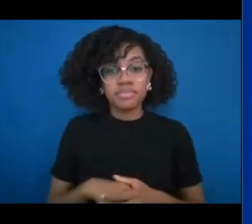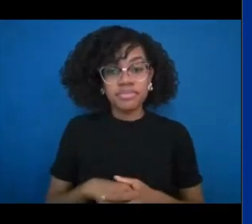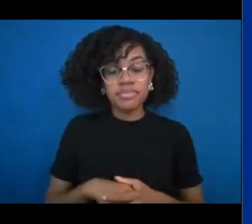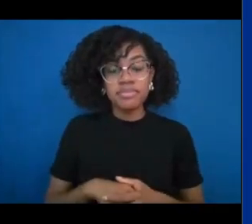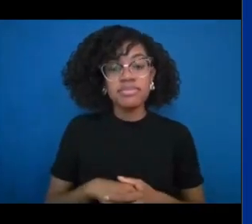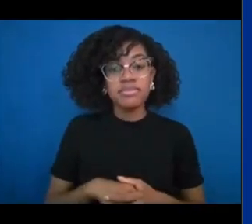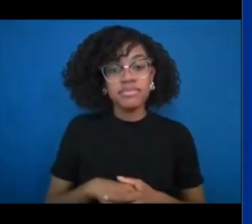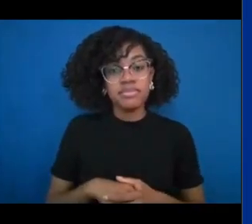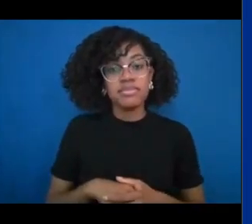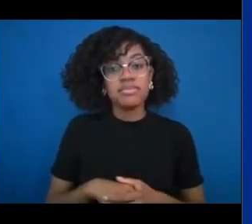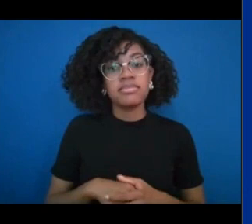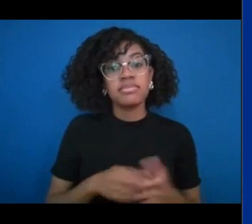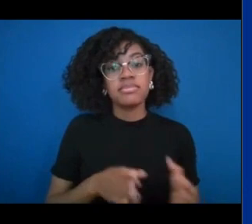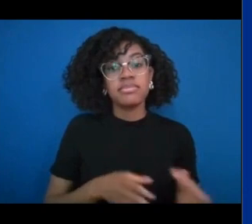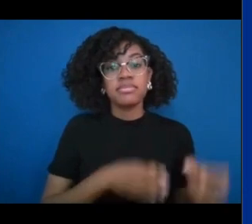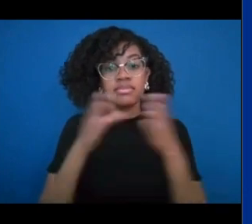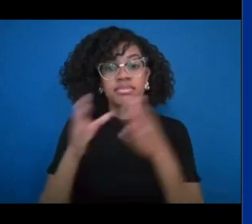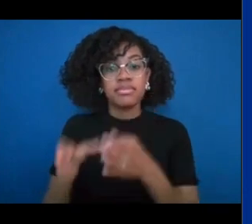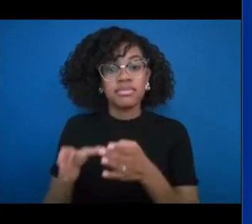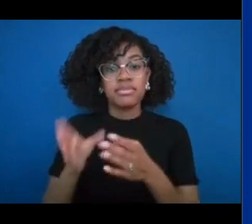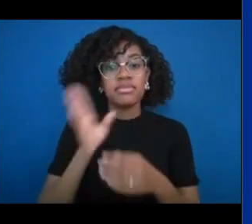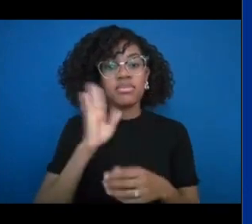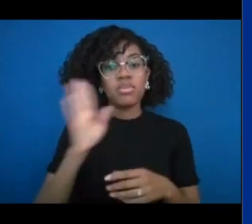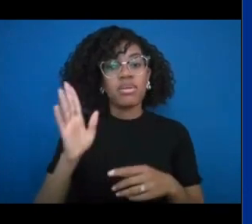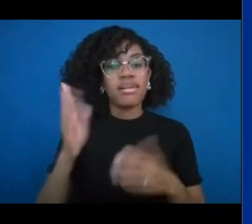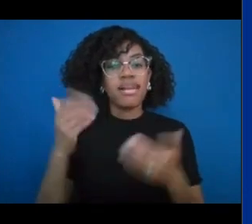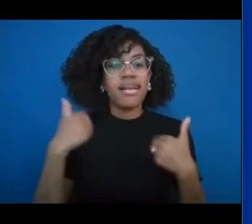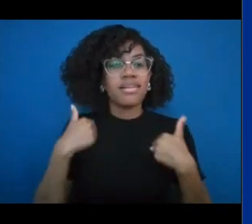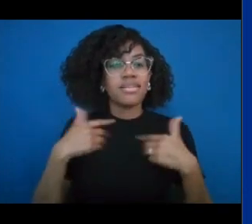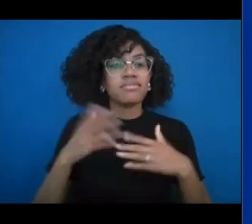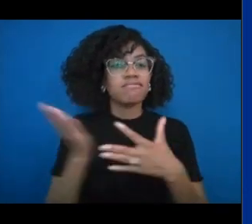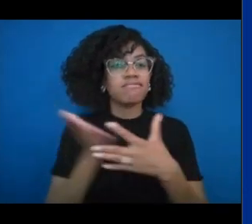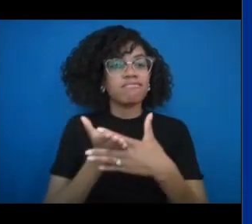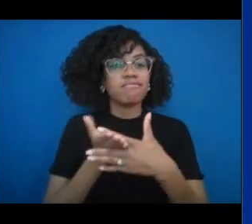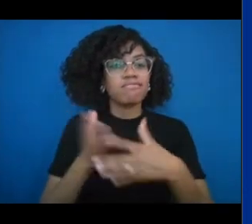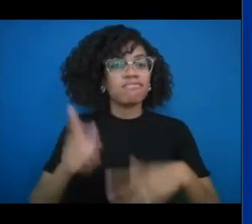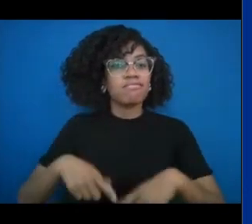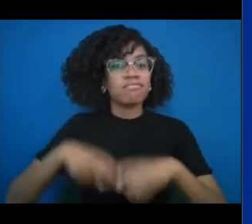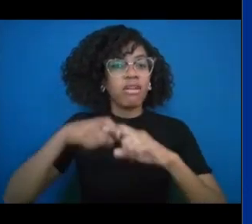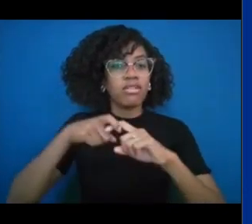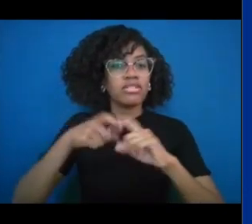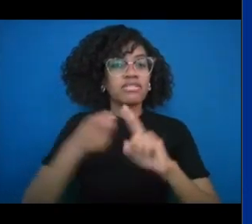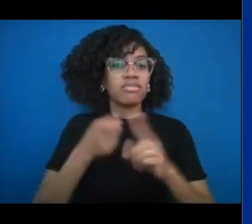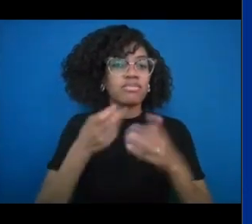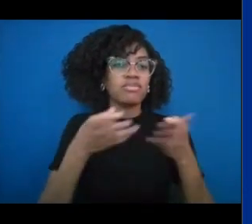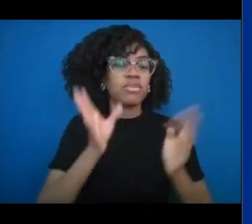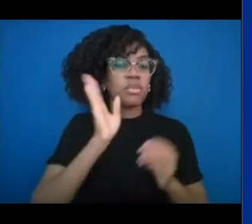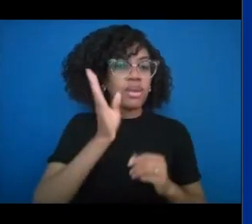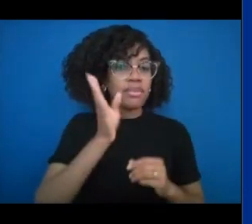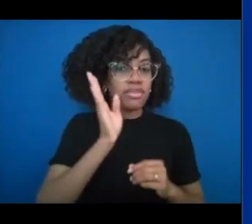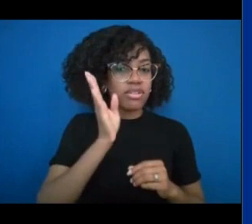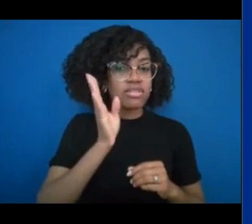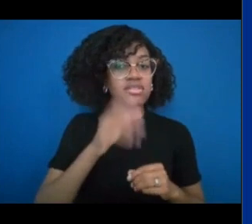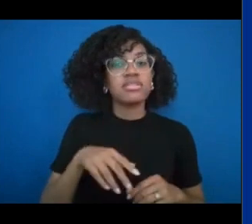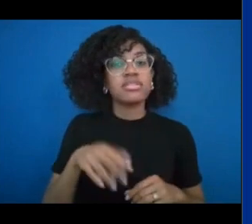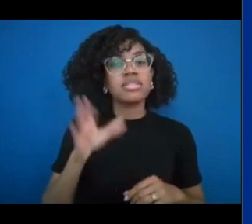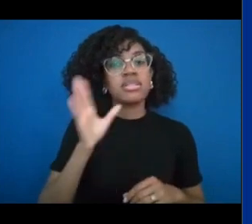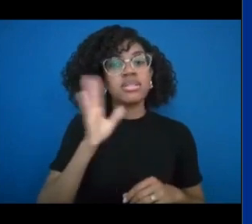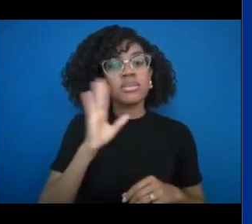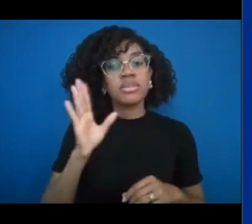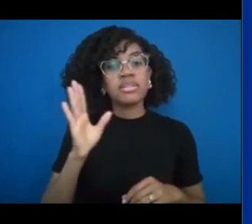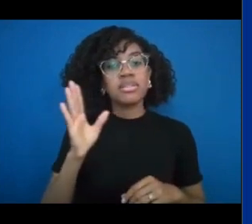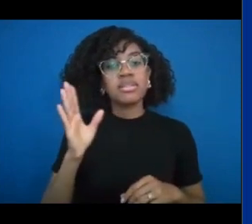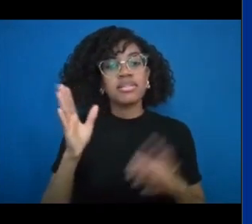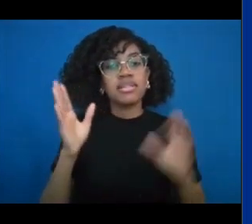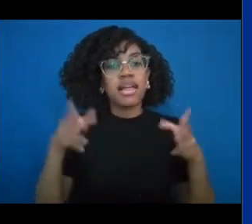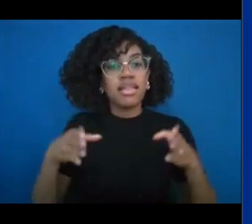And then we're going to take a bit of a hiatus from general webinars to let you all